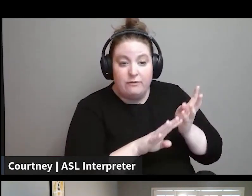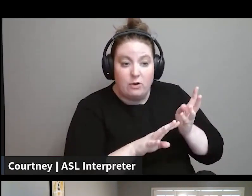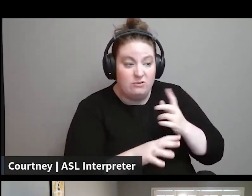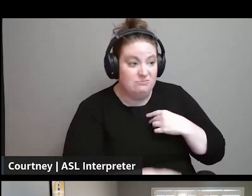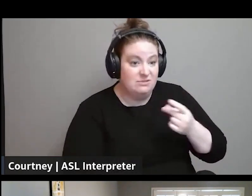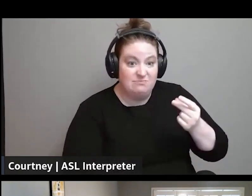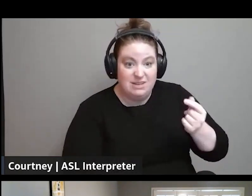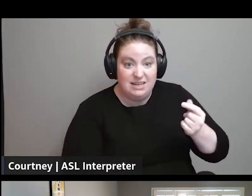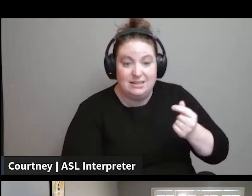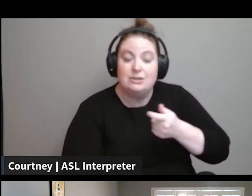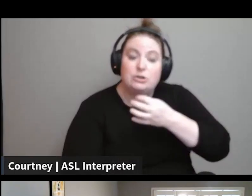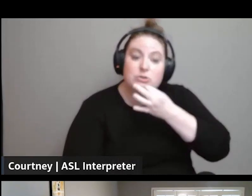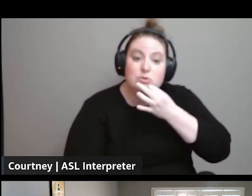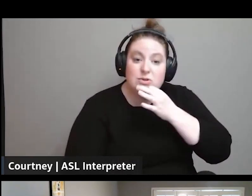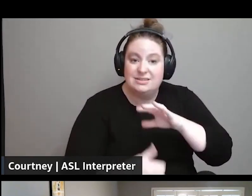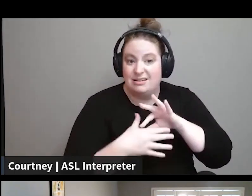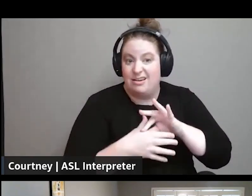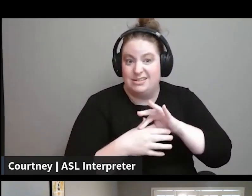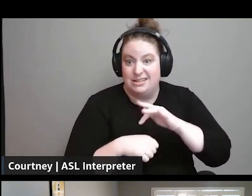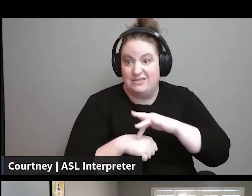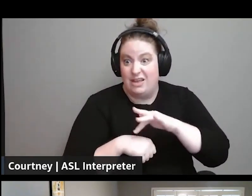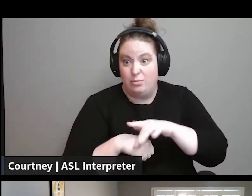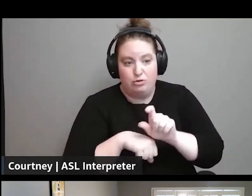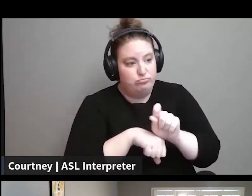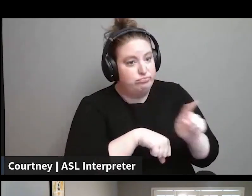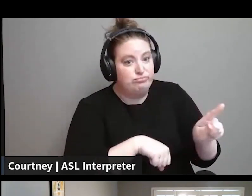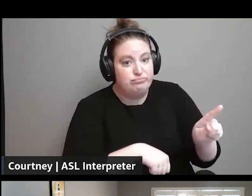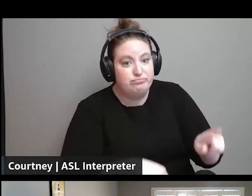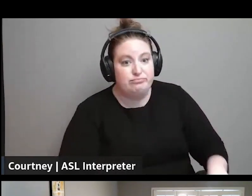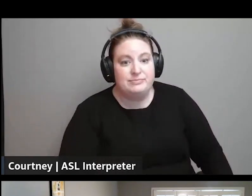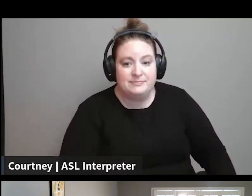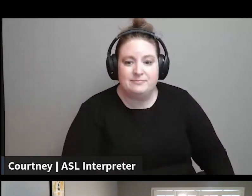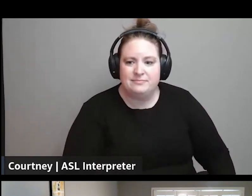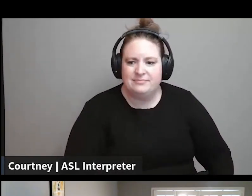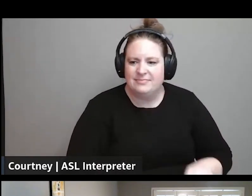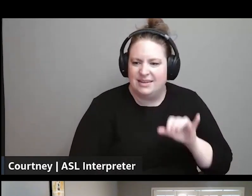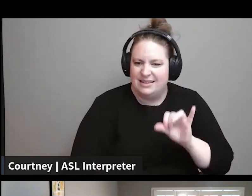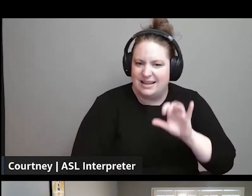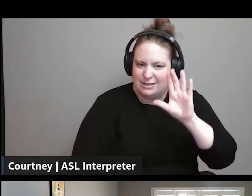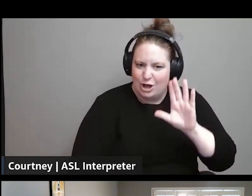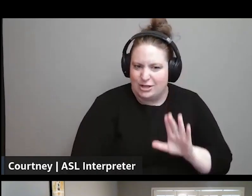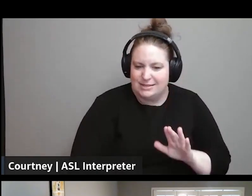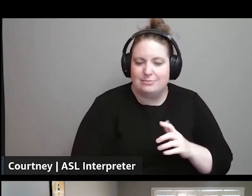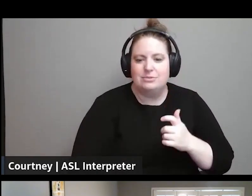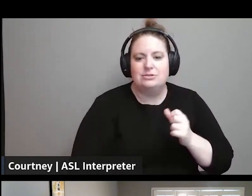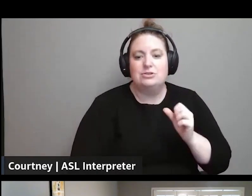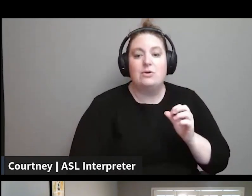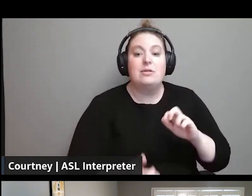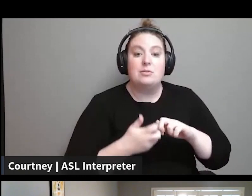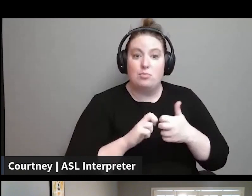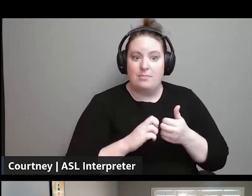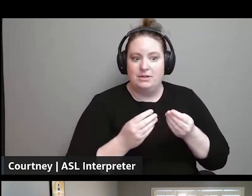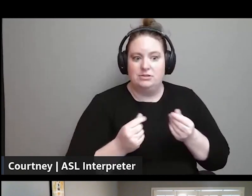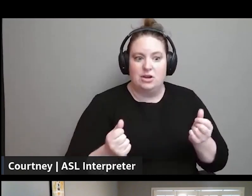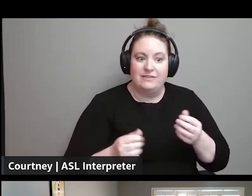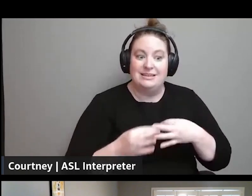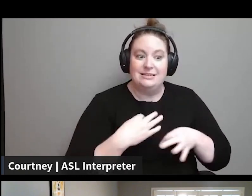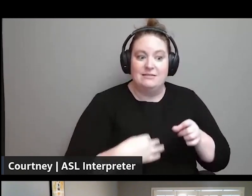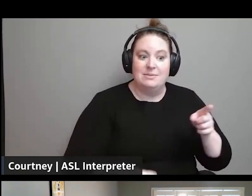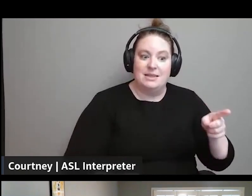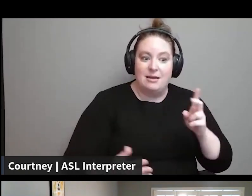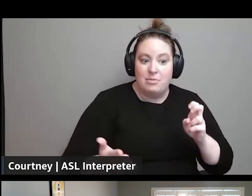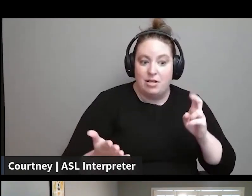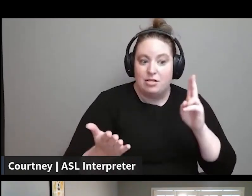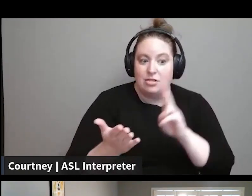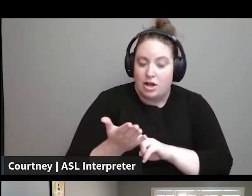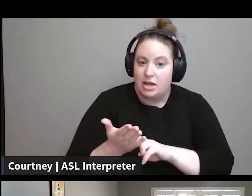as the content is available. Yeah, that's Very that's cool. awesome. So you're saying the problem that this solves is rather than them having to log onto the console,